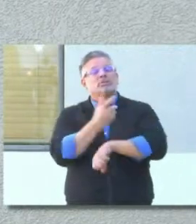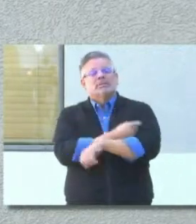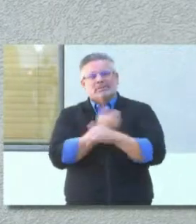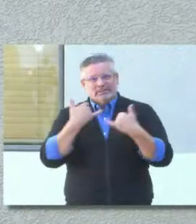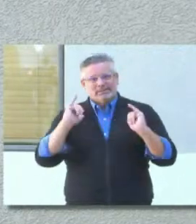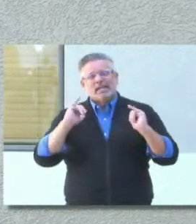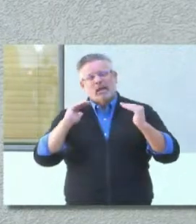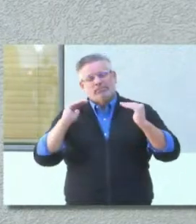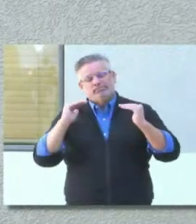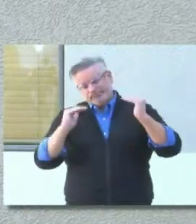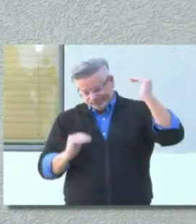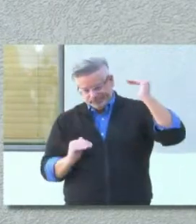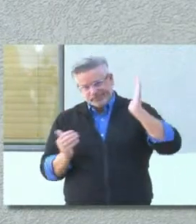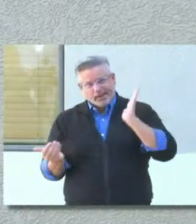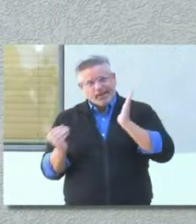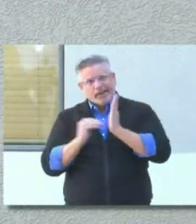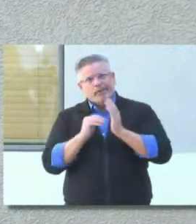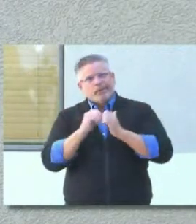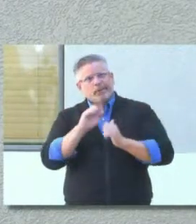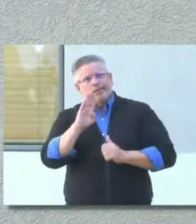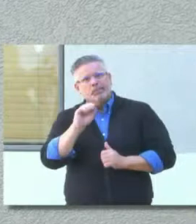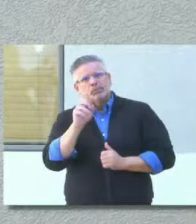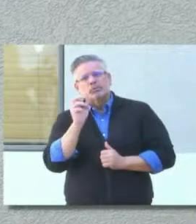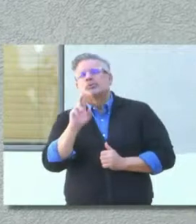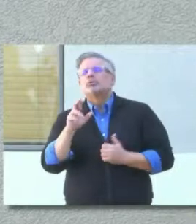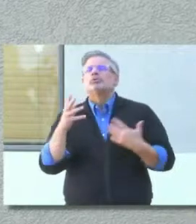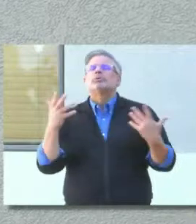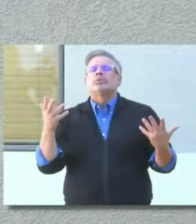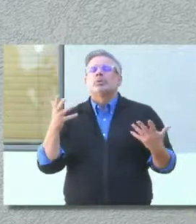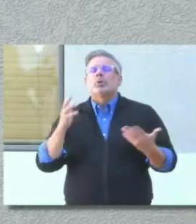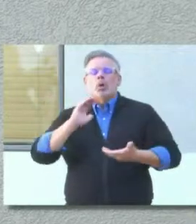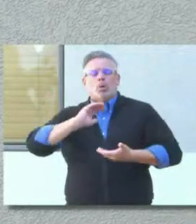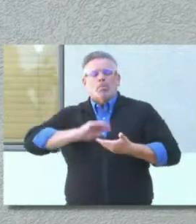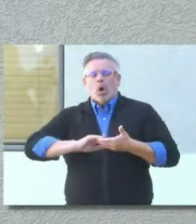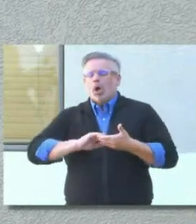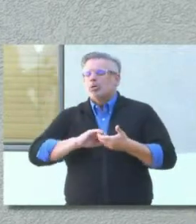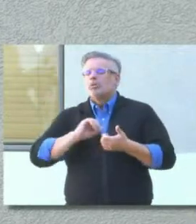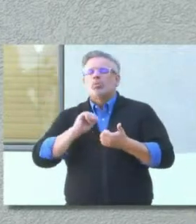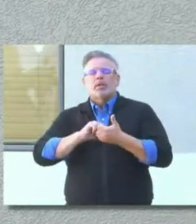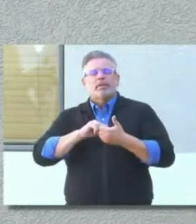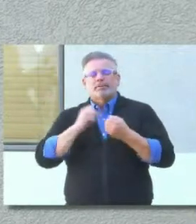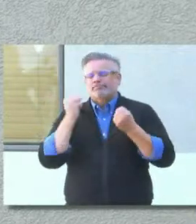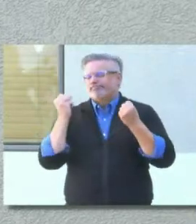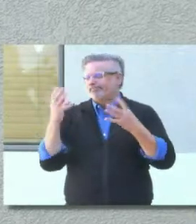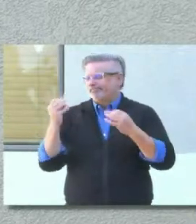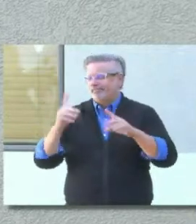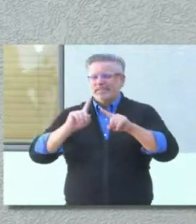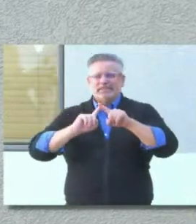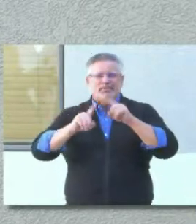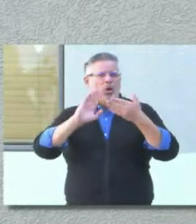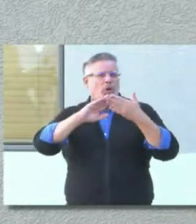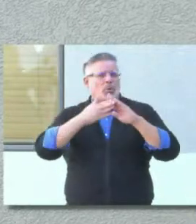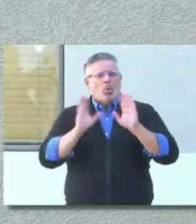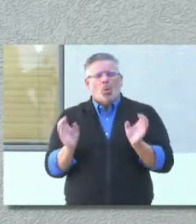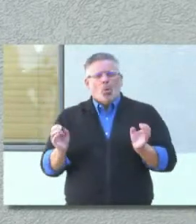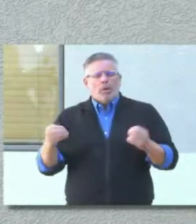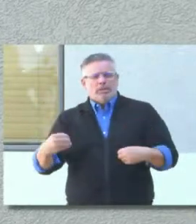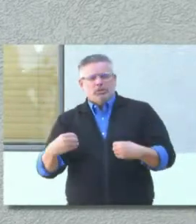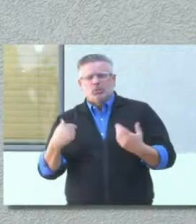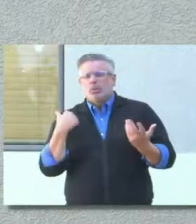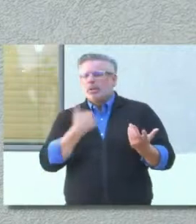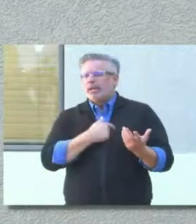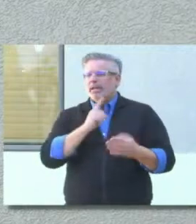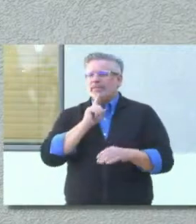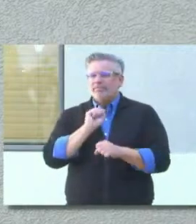now exist with our booster efforts. And so we have partnerships with hundreds of community-based organizations. We,